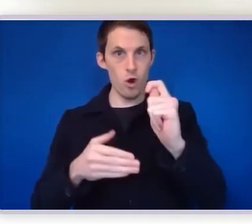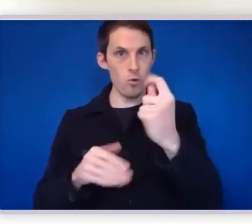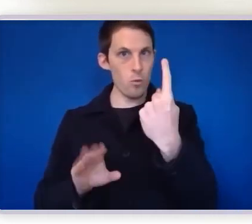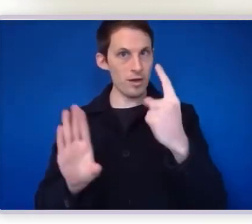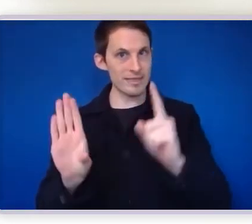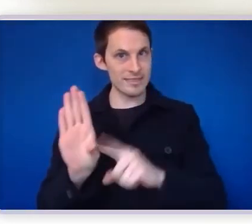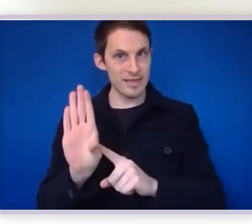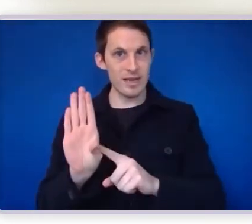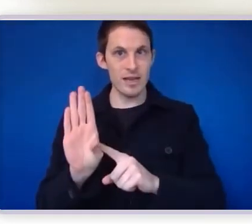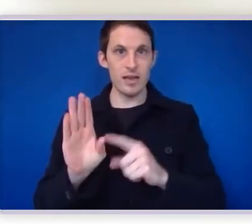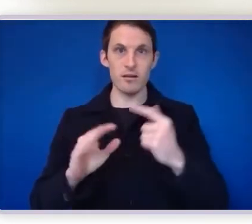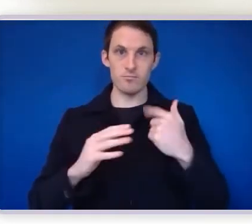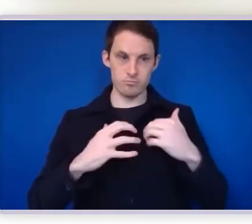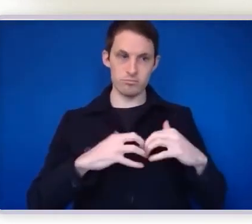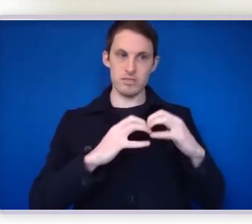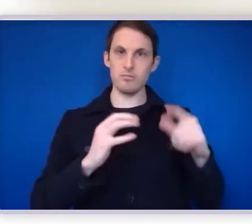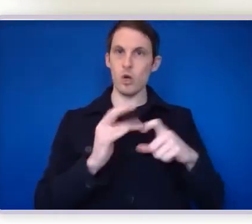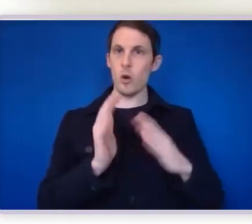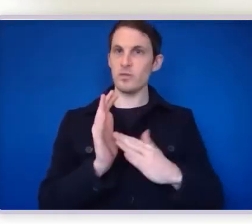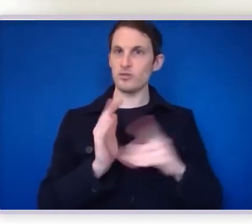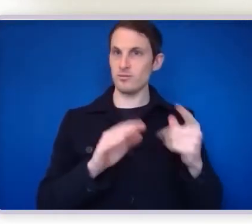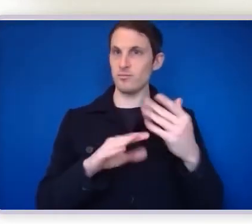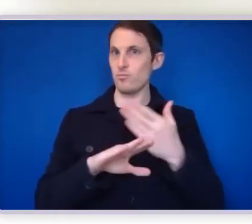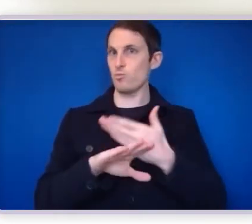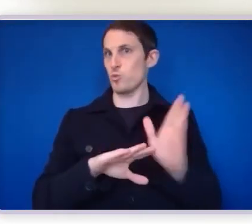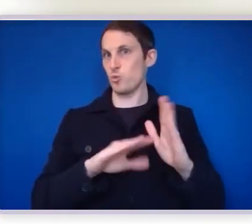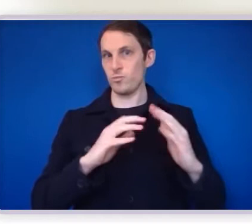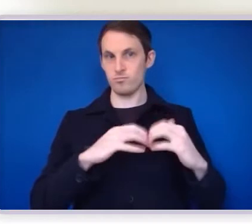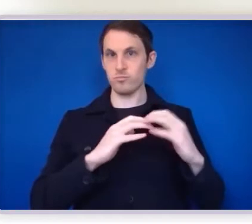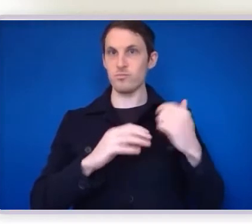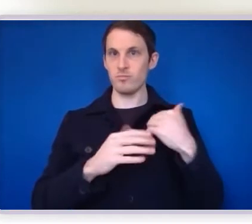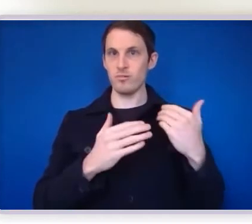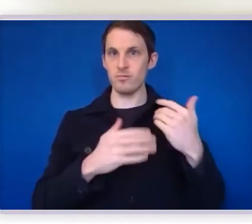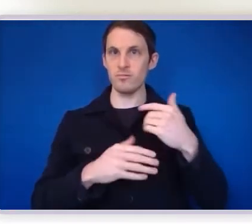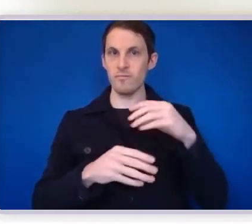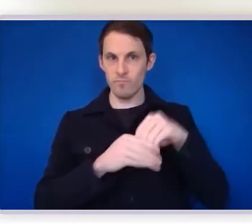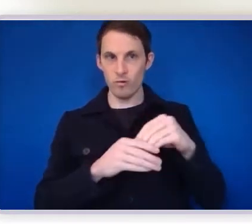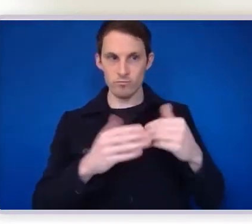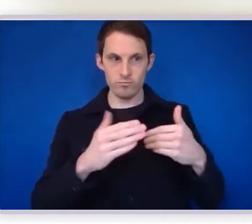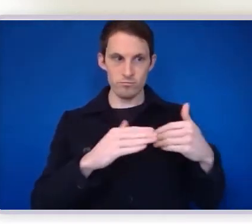Setting up the commission. It's a brand new commission, so I've been setting it up since then in preparation for 1 July.